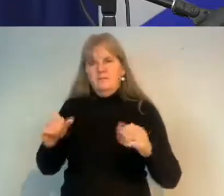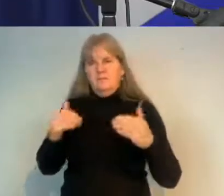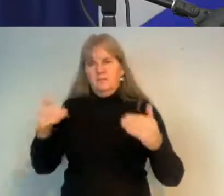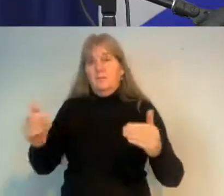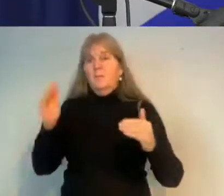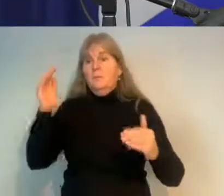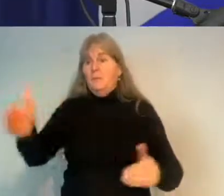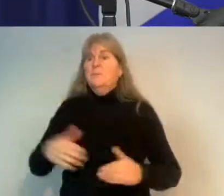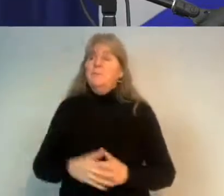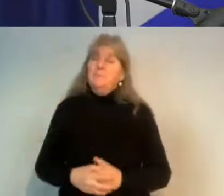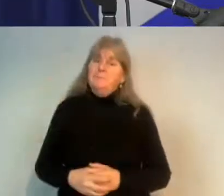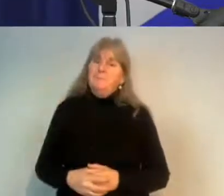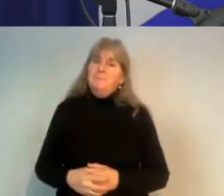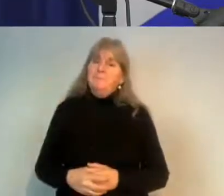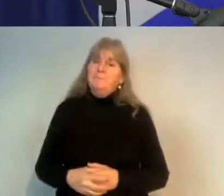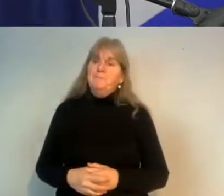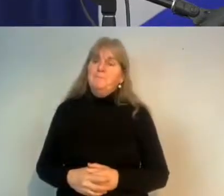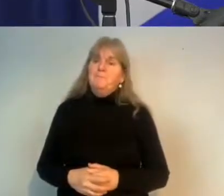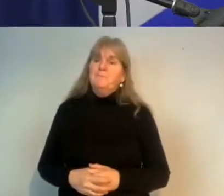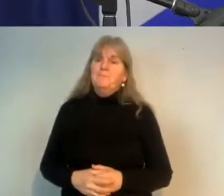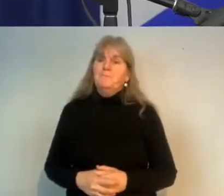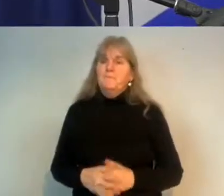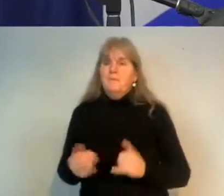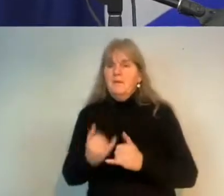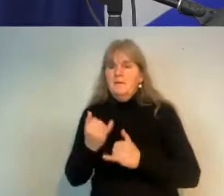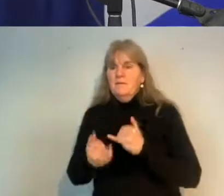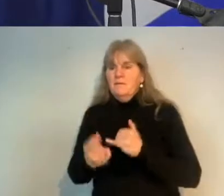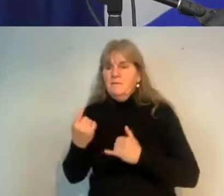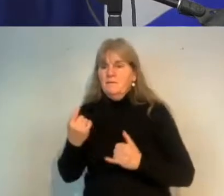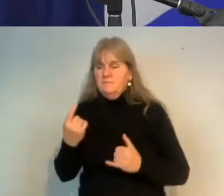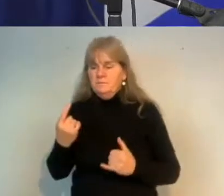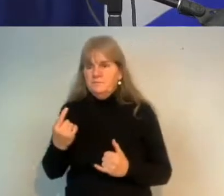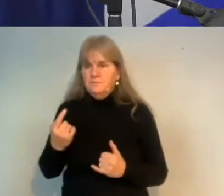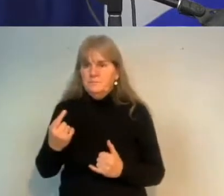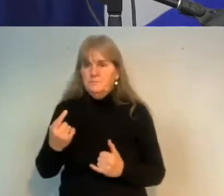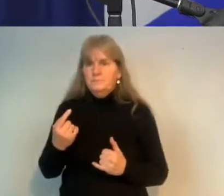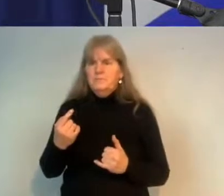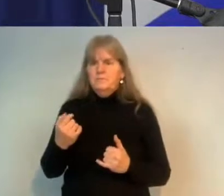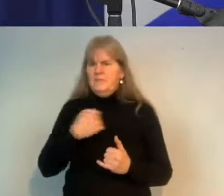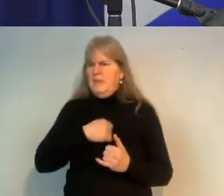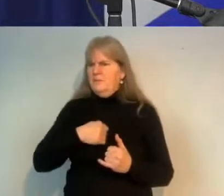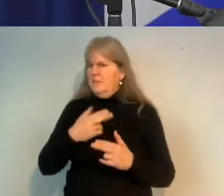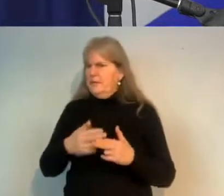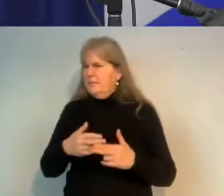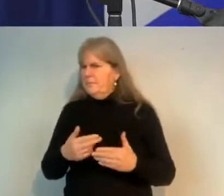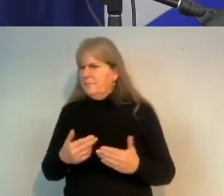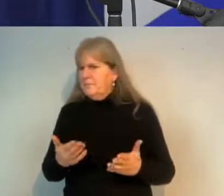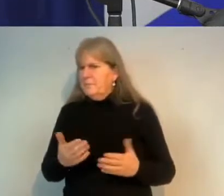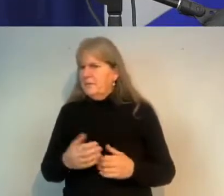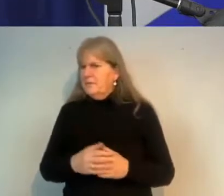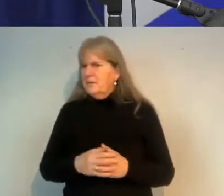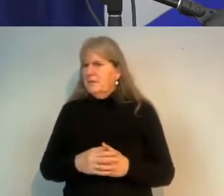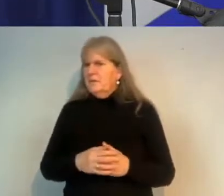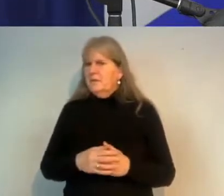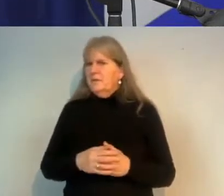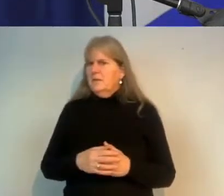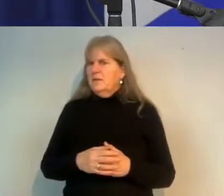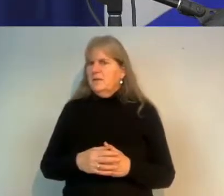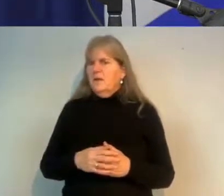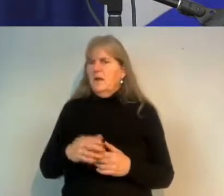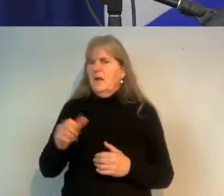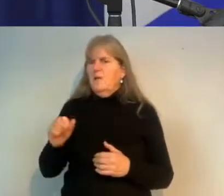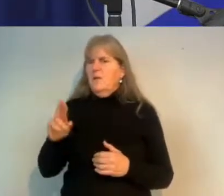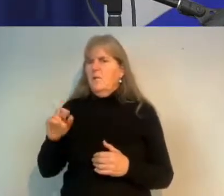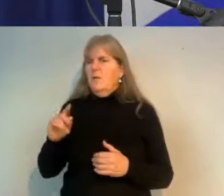We will now move to our final reporter on the line. My apologies, I don't have your name here, but the reporter with l'Aurore Boreale.